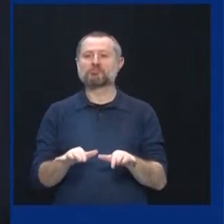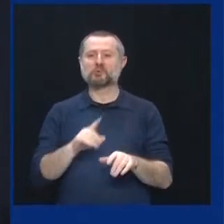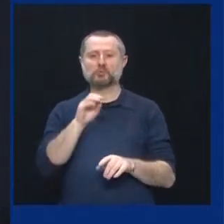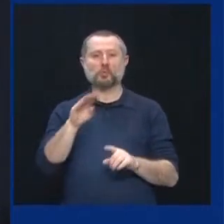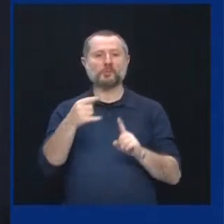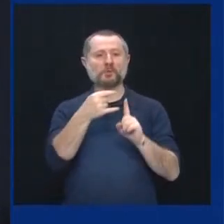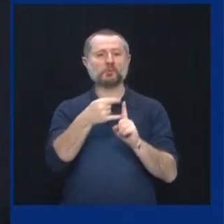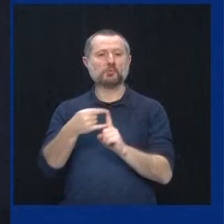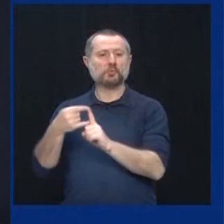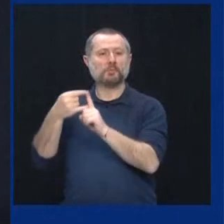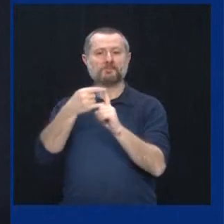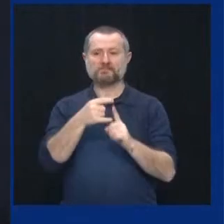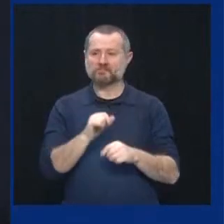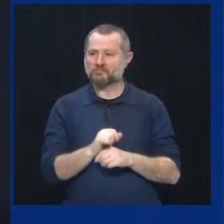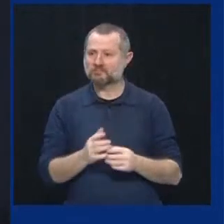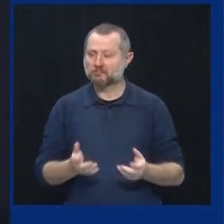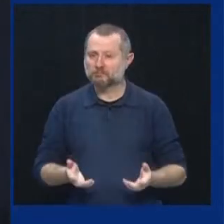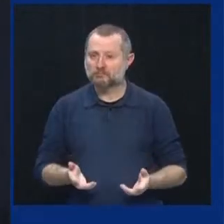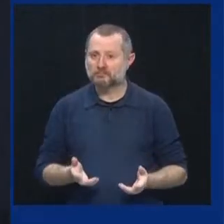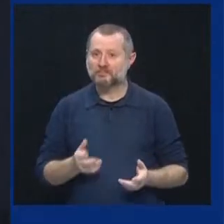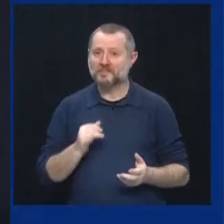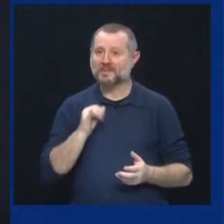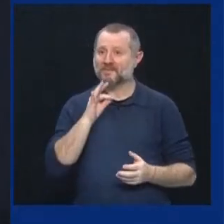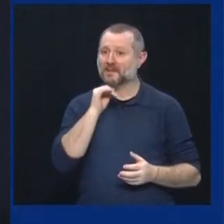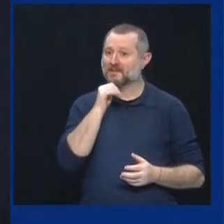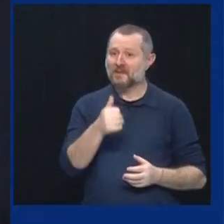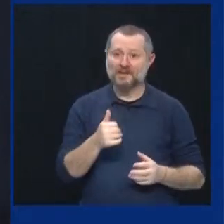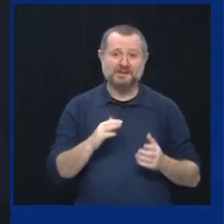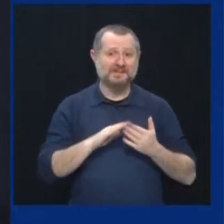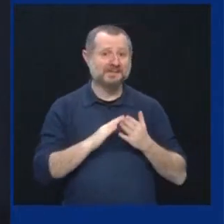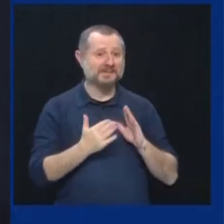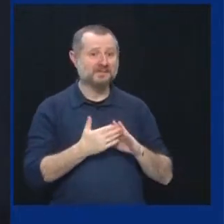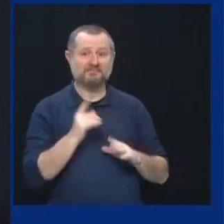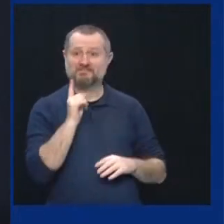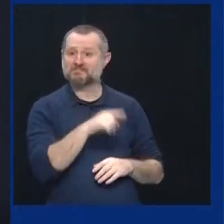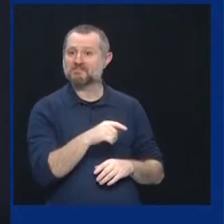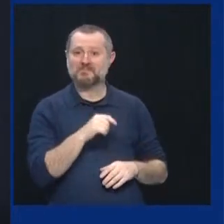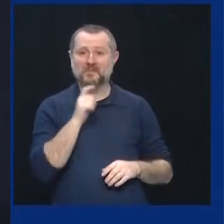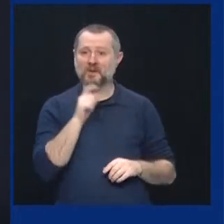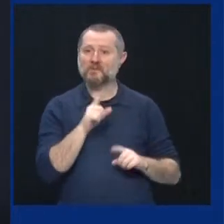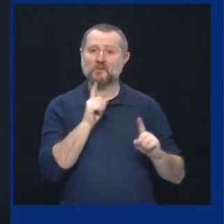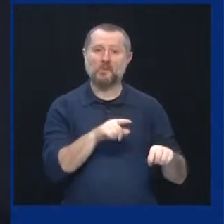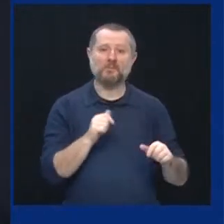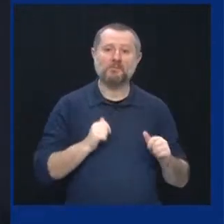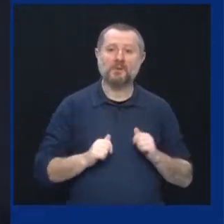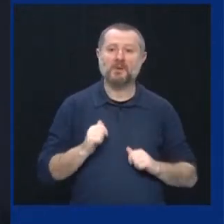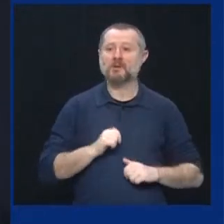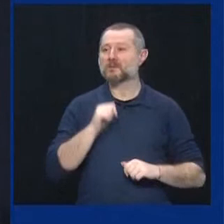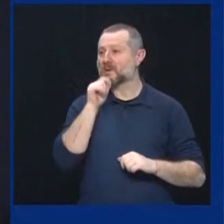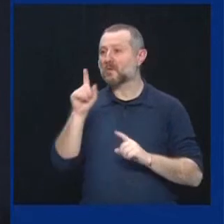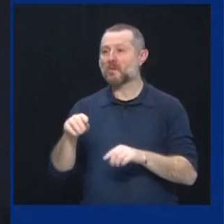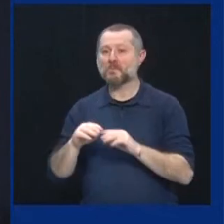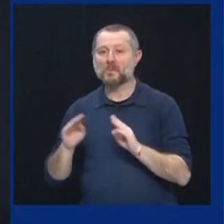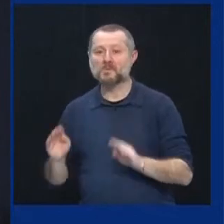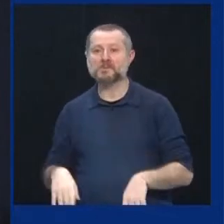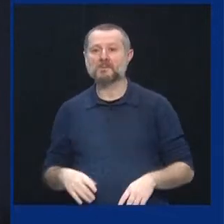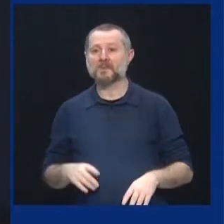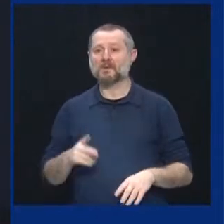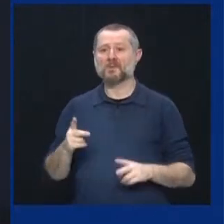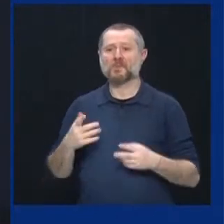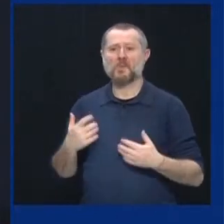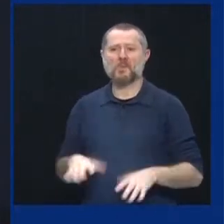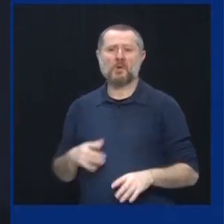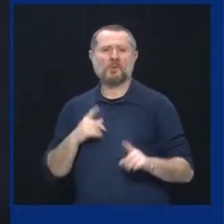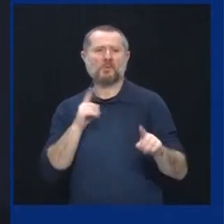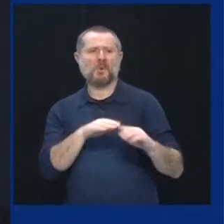Well, but if you're not in an urban environment, if you're not in a city, you can't go to a play, you can't go to a museum. I don't want to go to a play or a museum